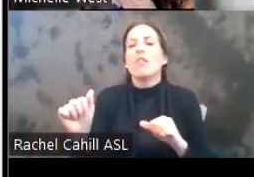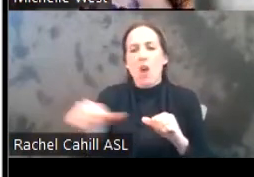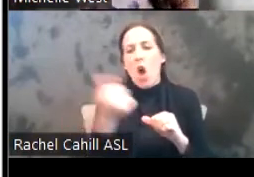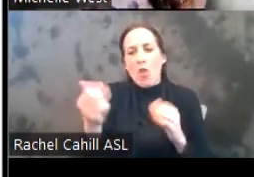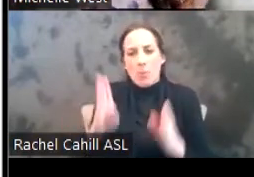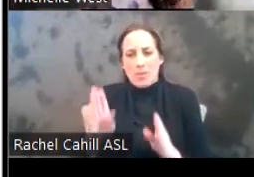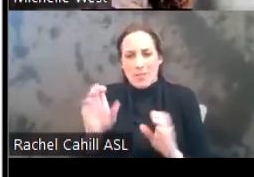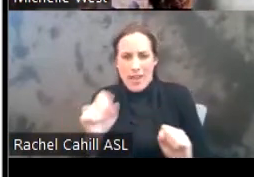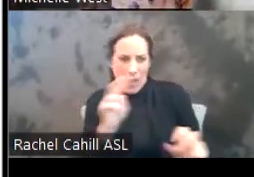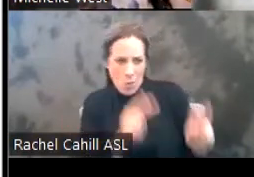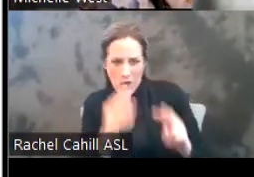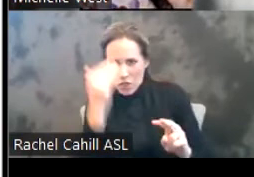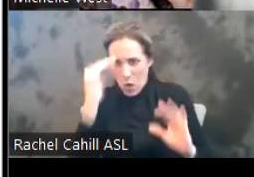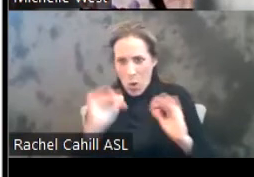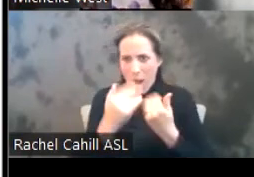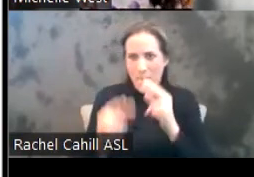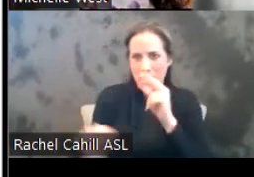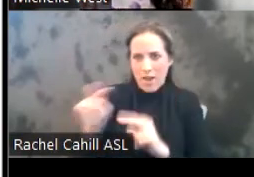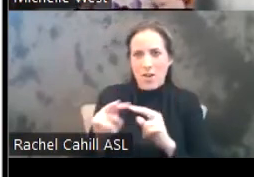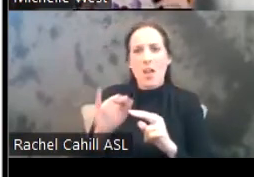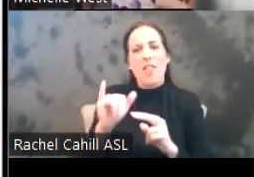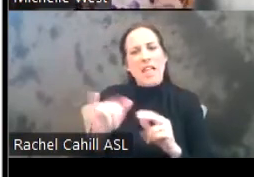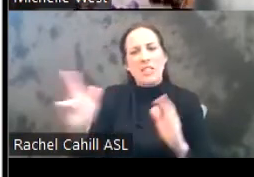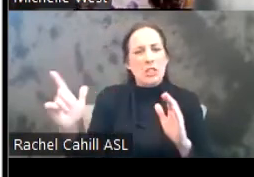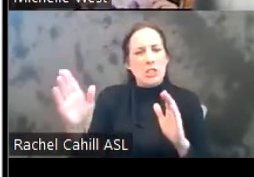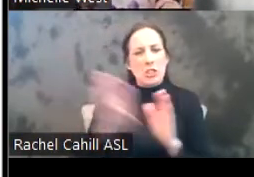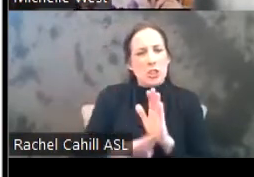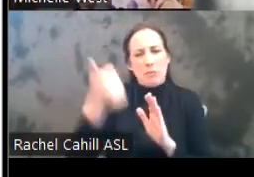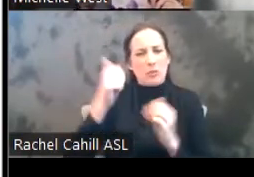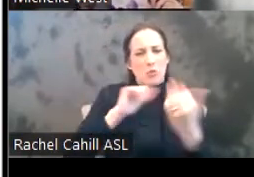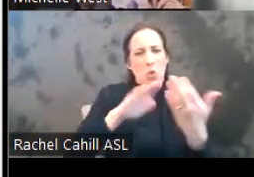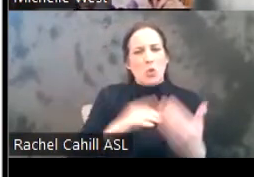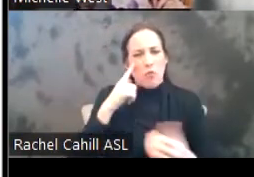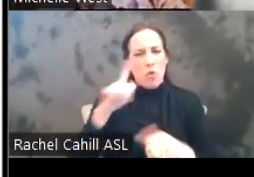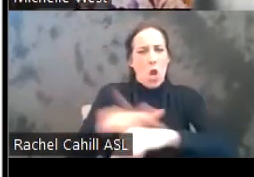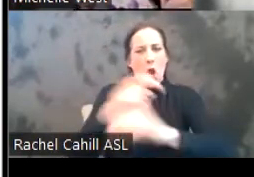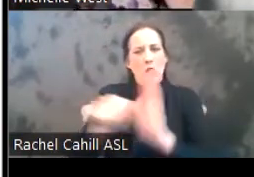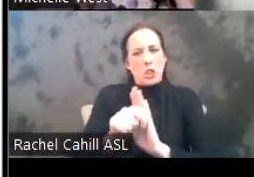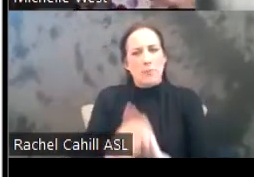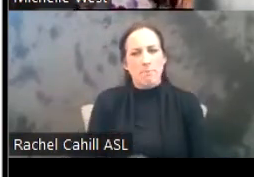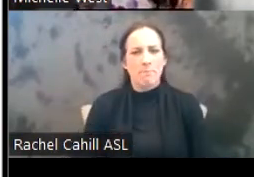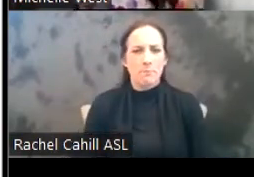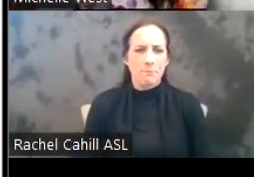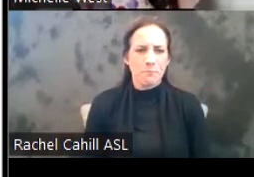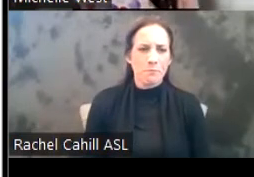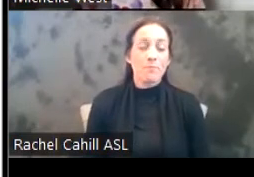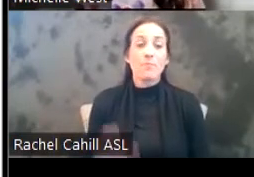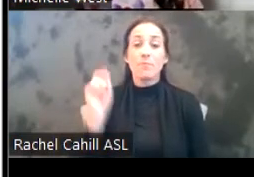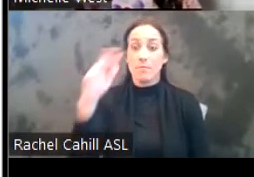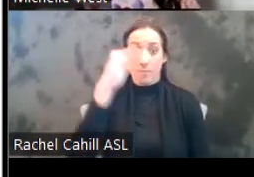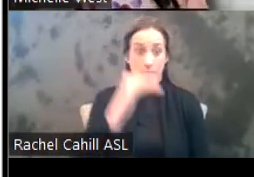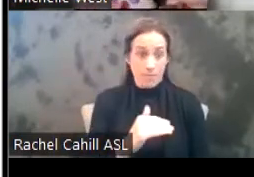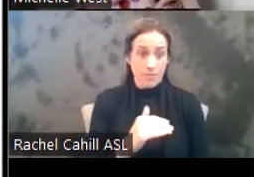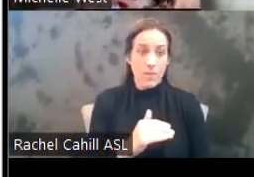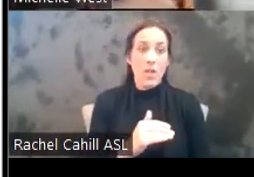That's how you can do it long-term for the cheapest amount of money. All right. Next, we went into earned